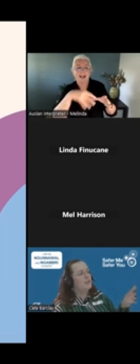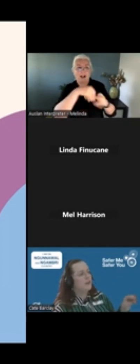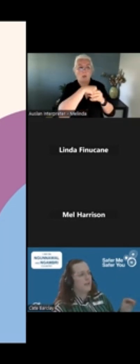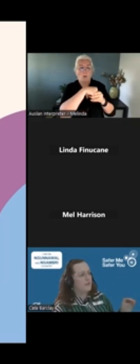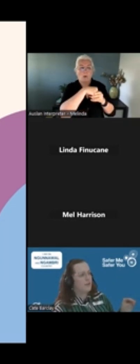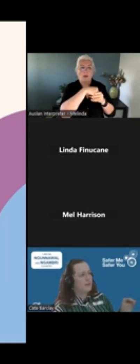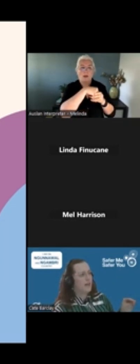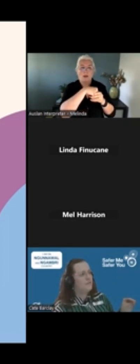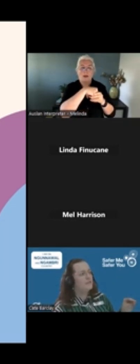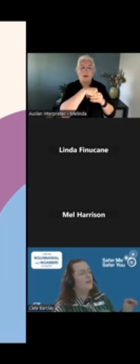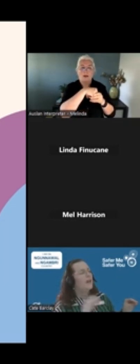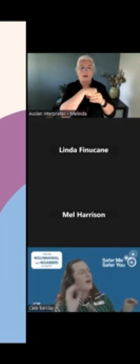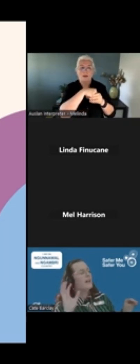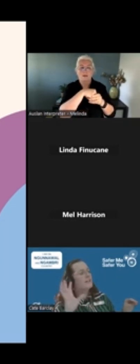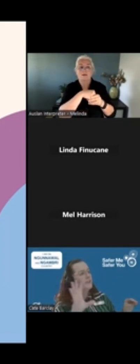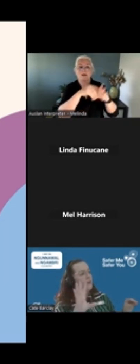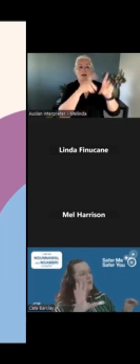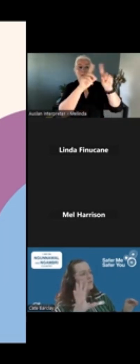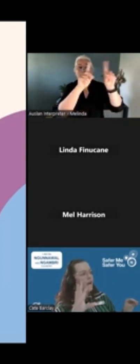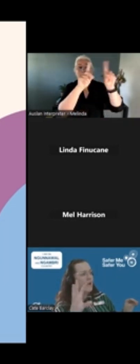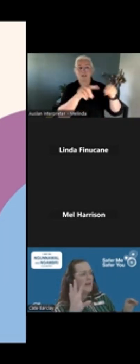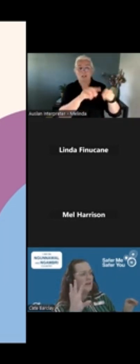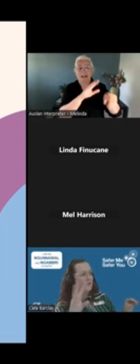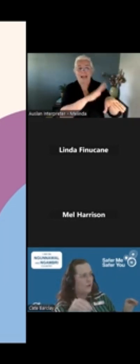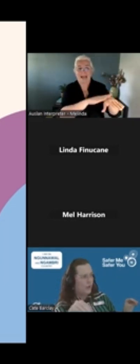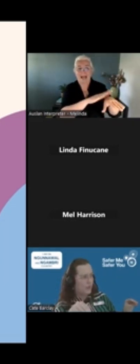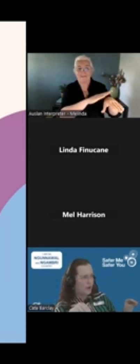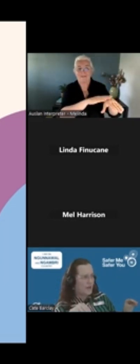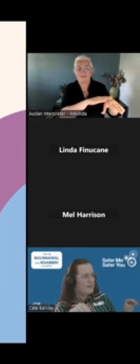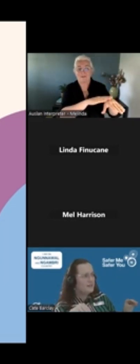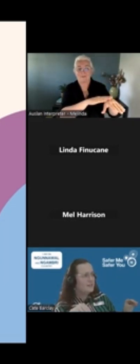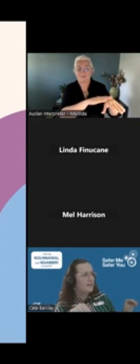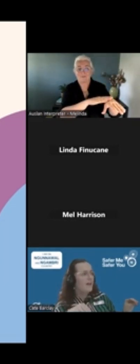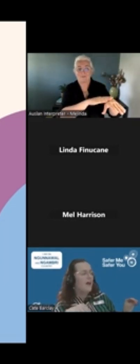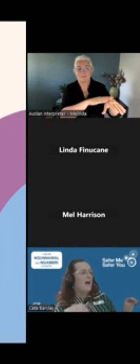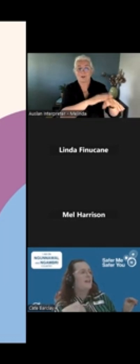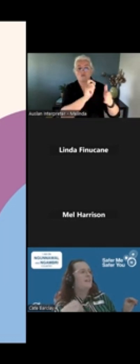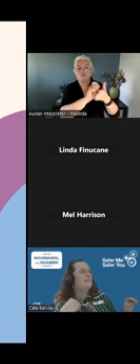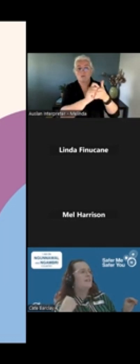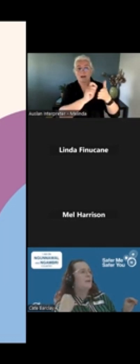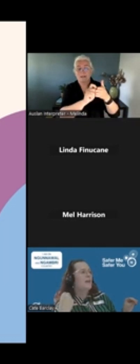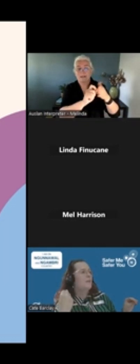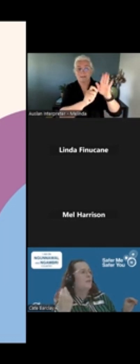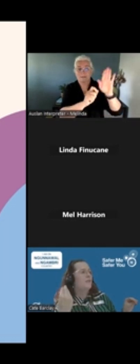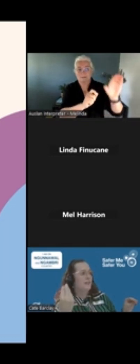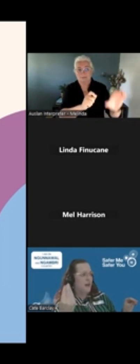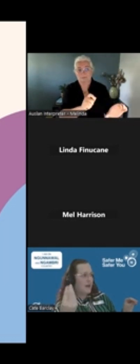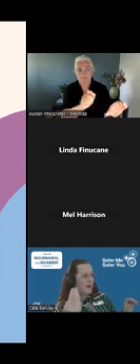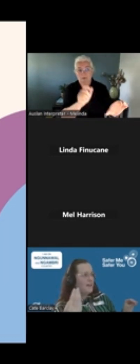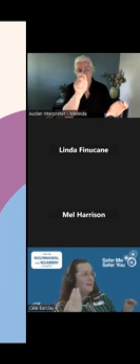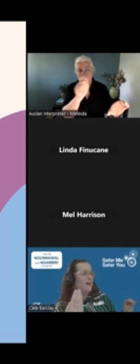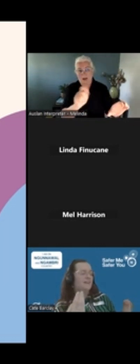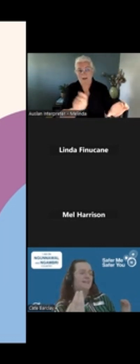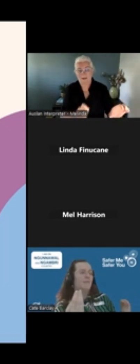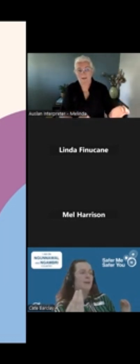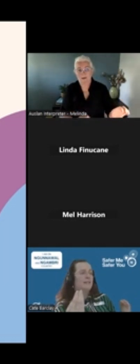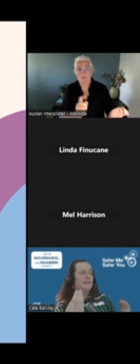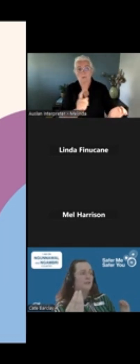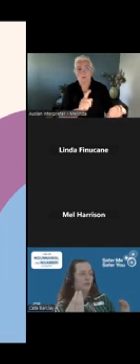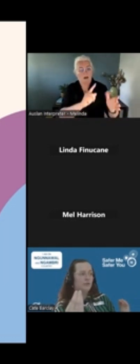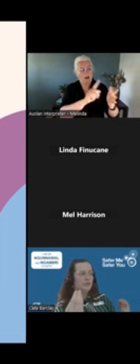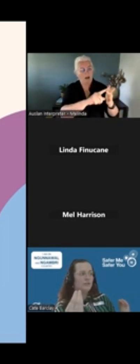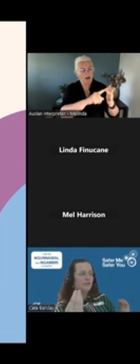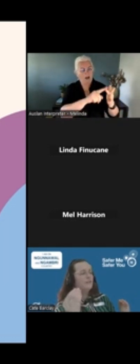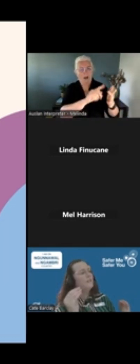got the picture graphs on the left and it's got the writing on the right. And it is explaining what that the I in the I start